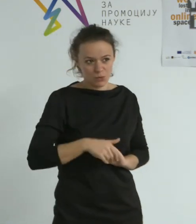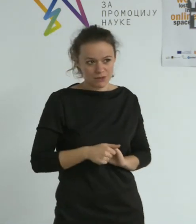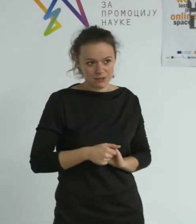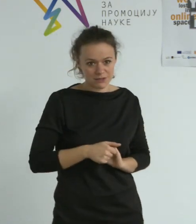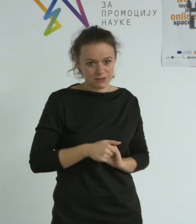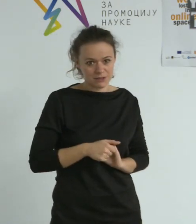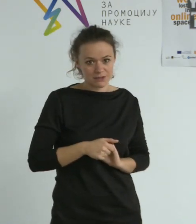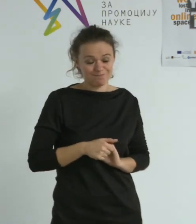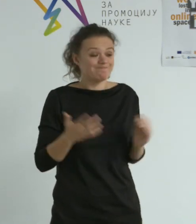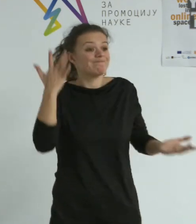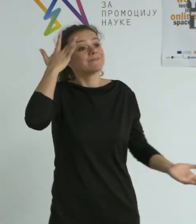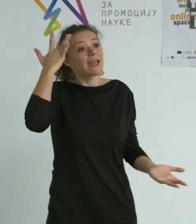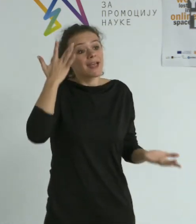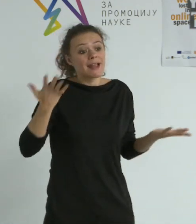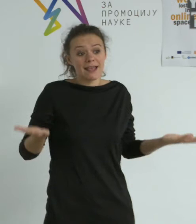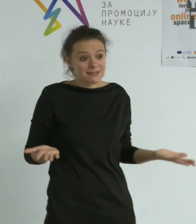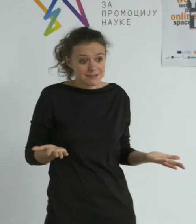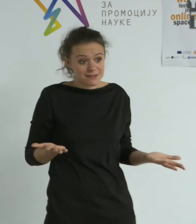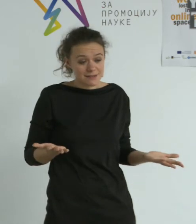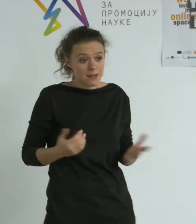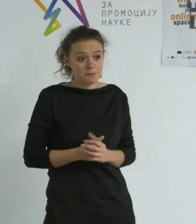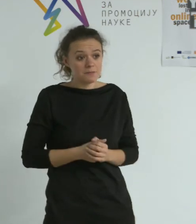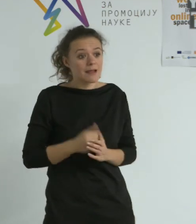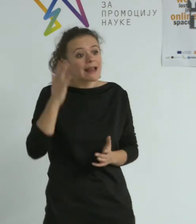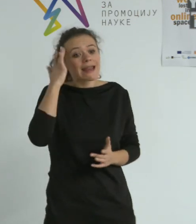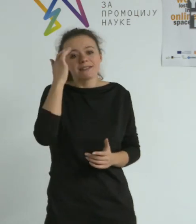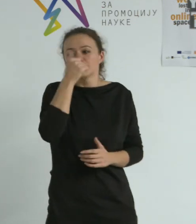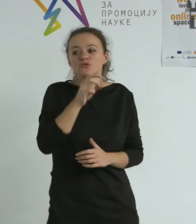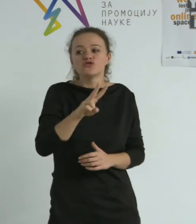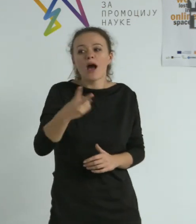I don't know what else.